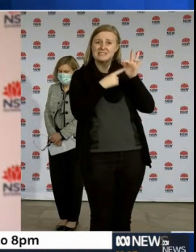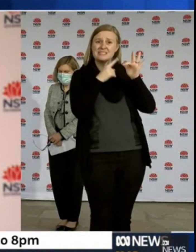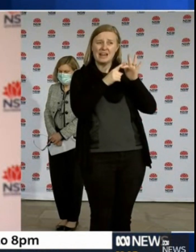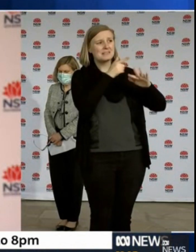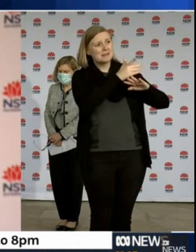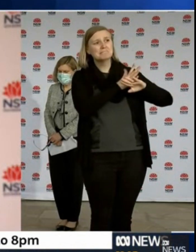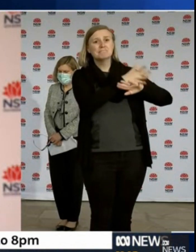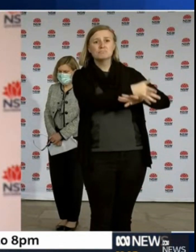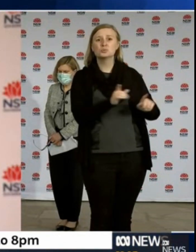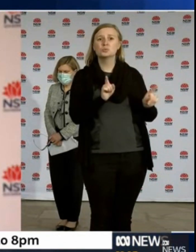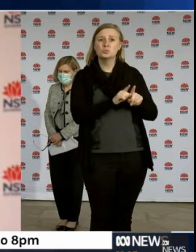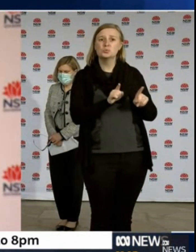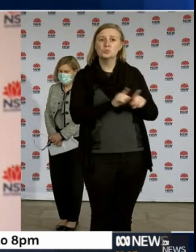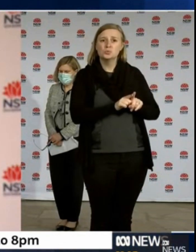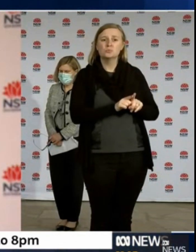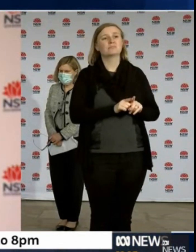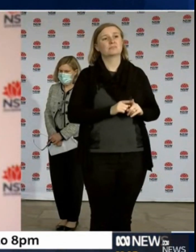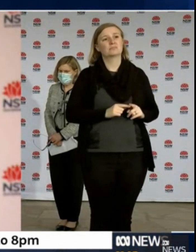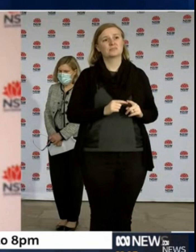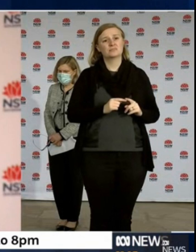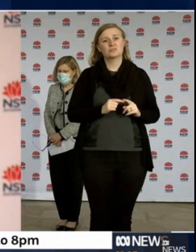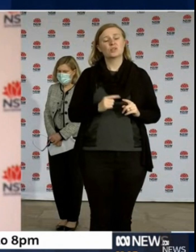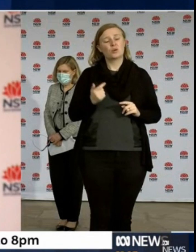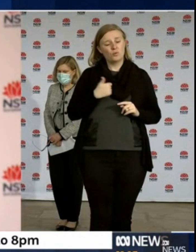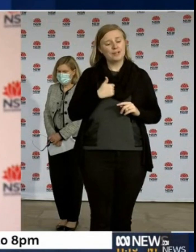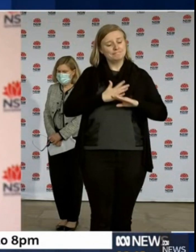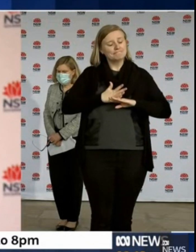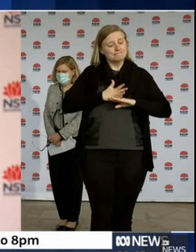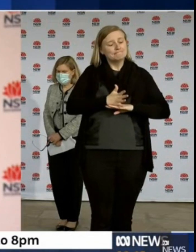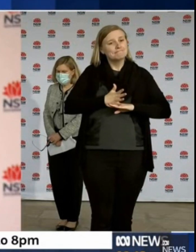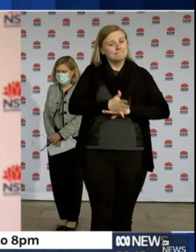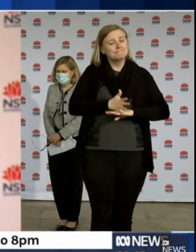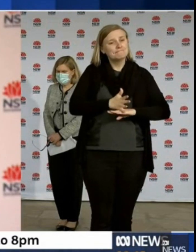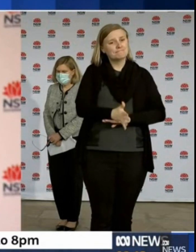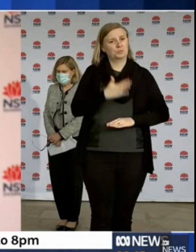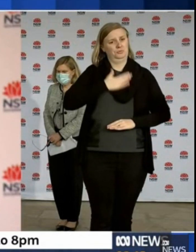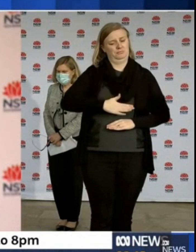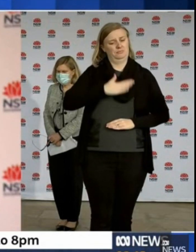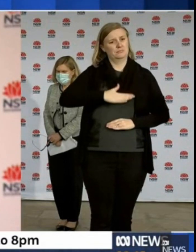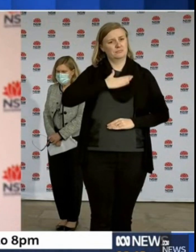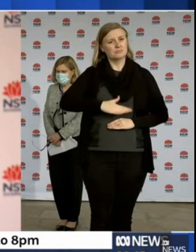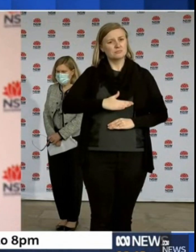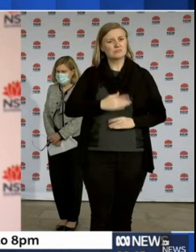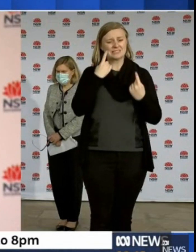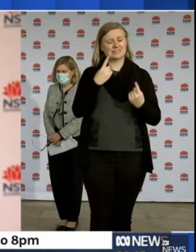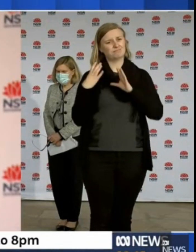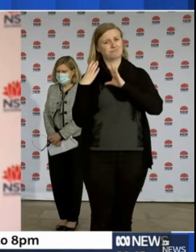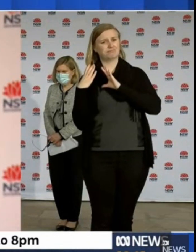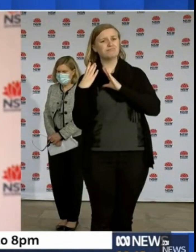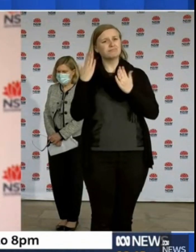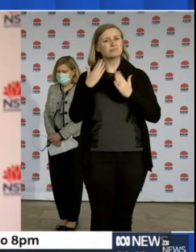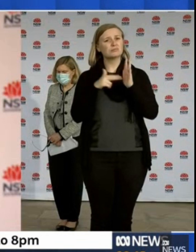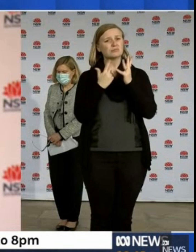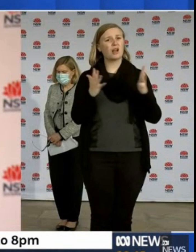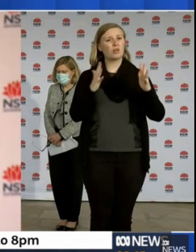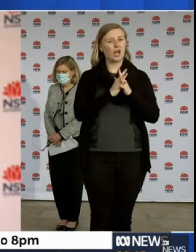because of their situation, not be able to do their fair share. We will continue to do that. But I think it demonstrates the